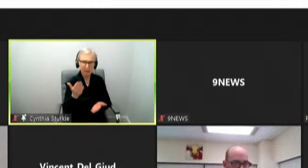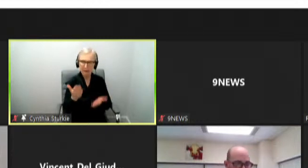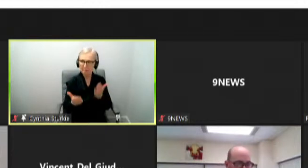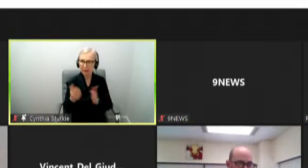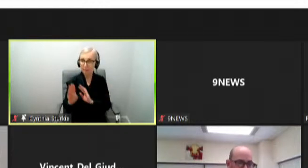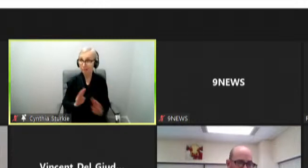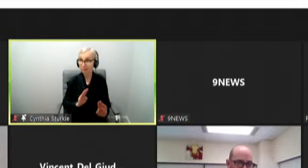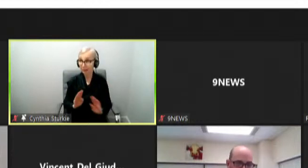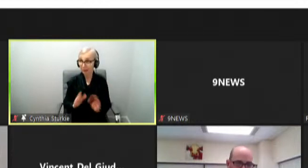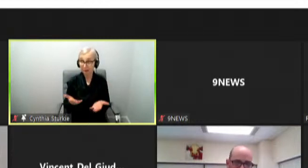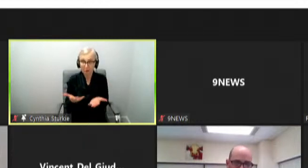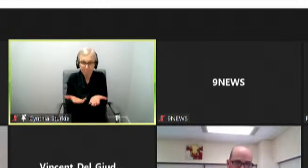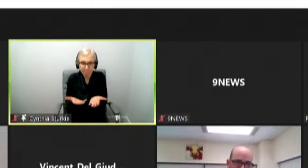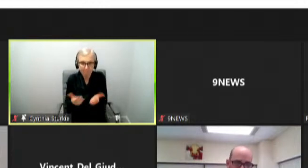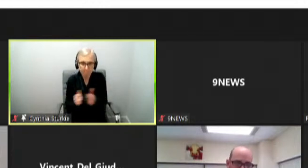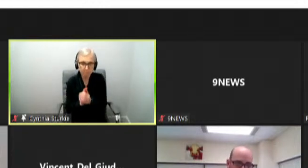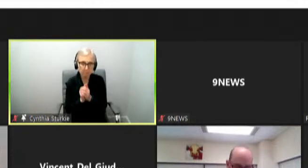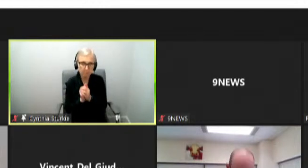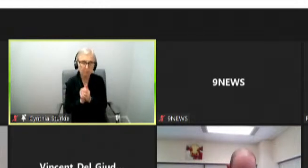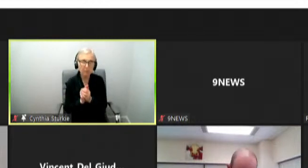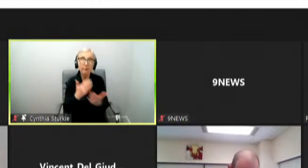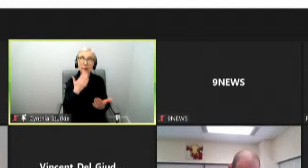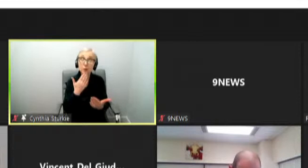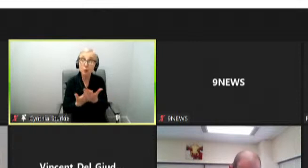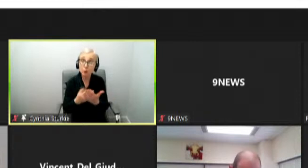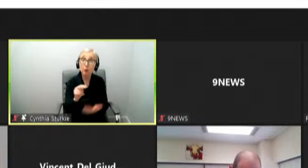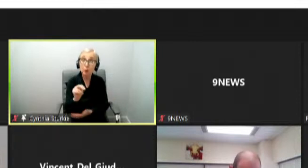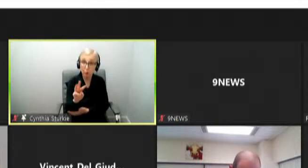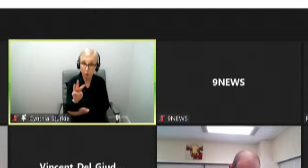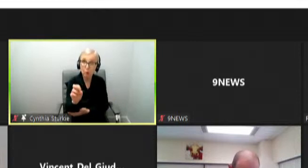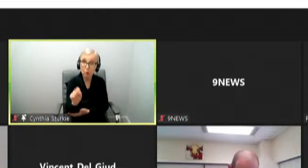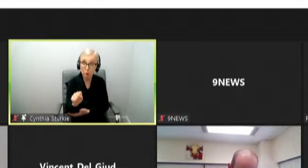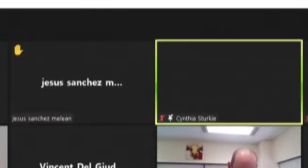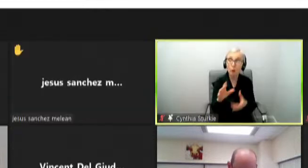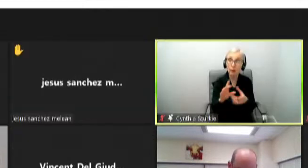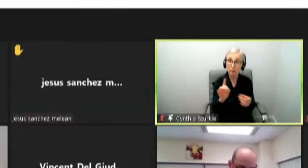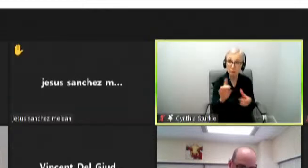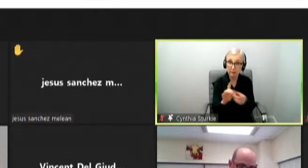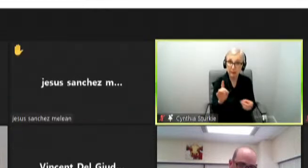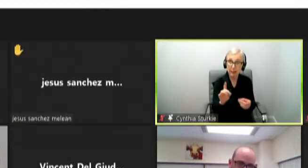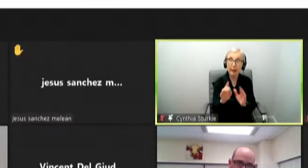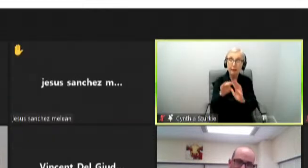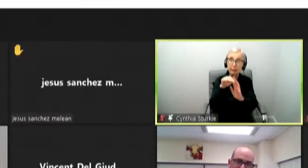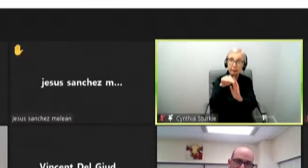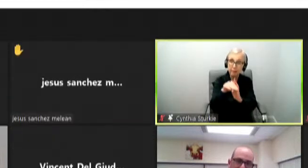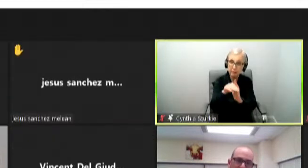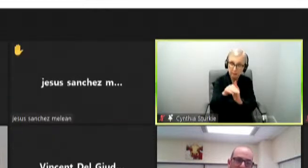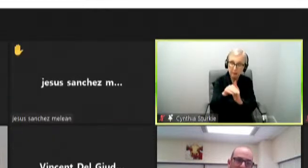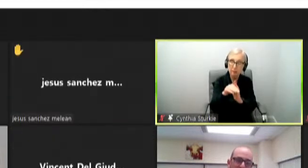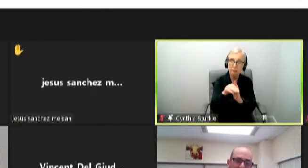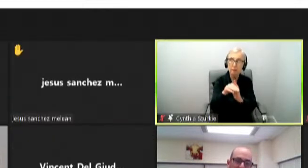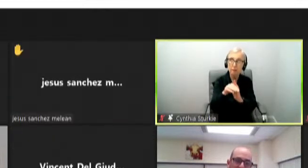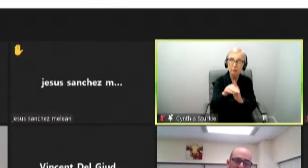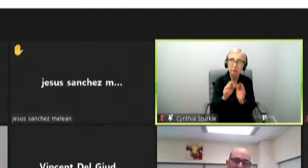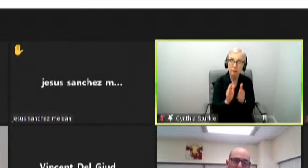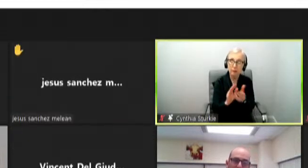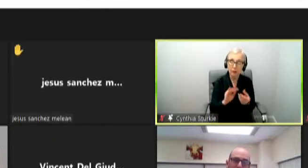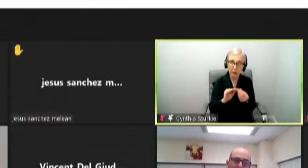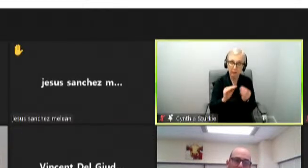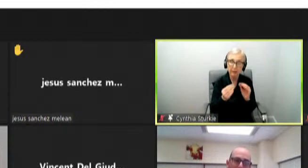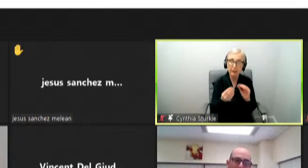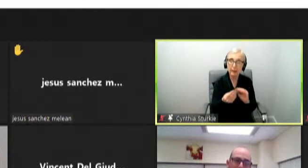conduct. Anyway, that is very good news, what you say about the downward trend on the numbers, even